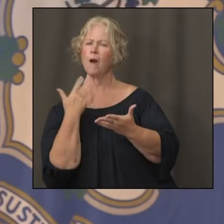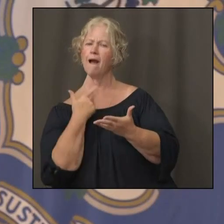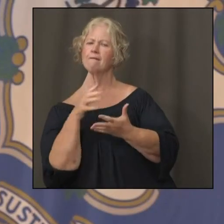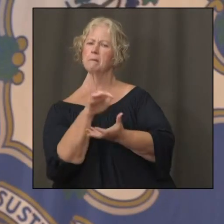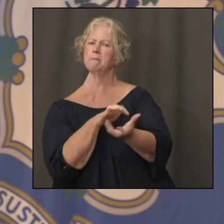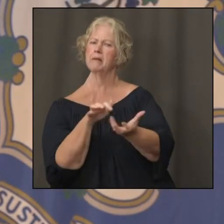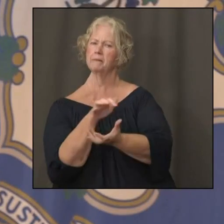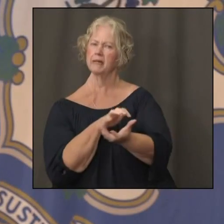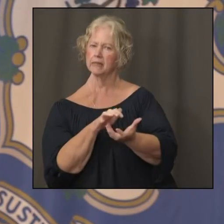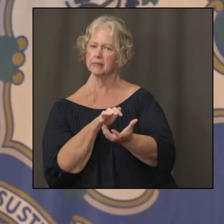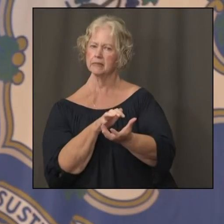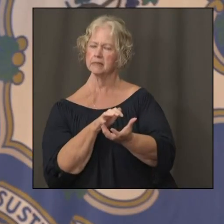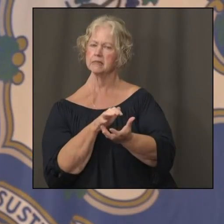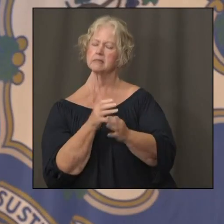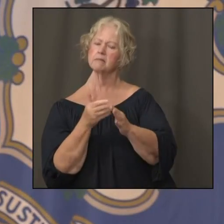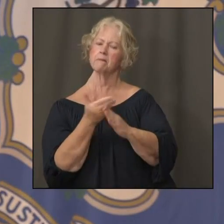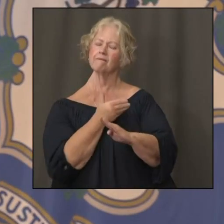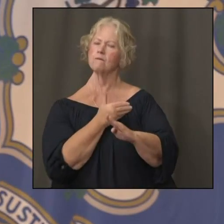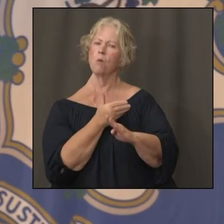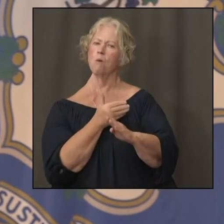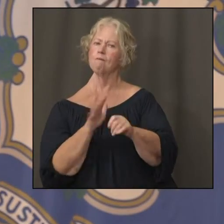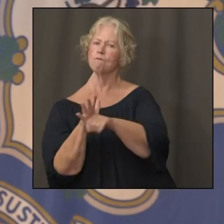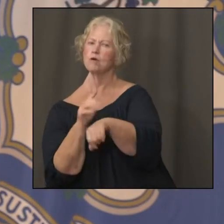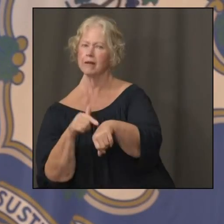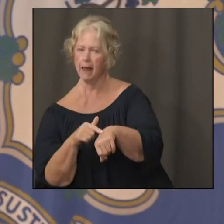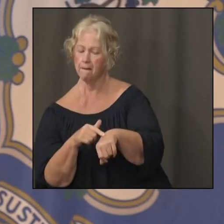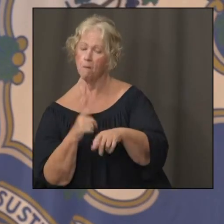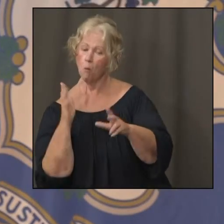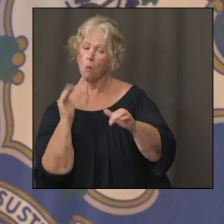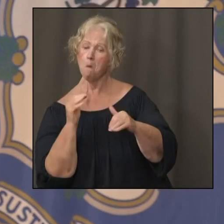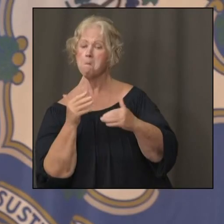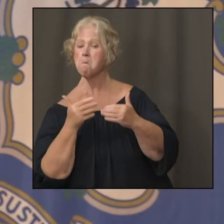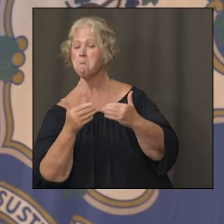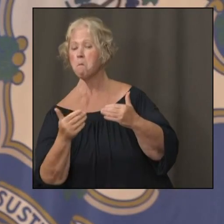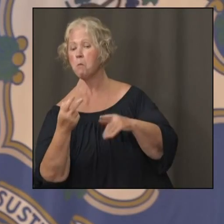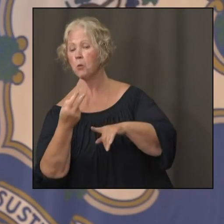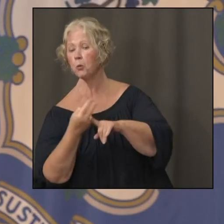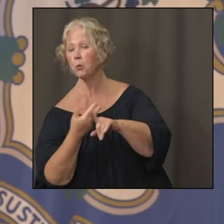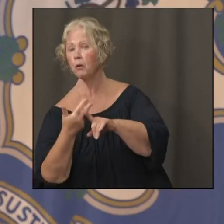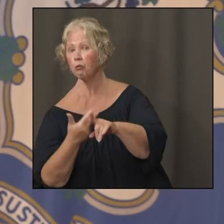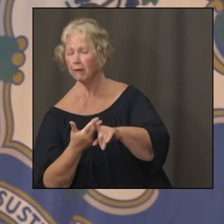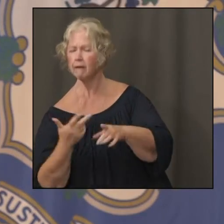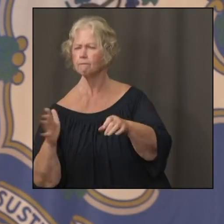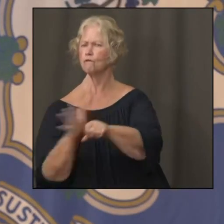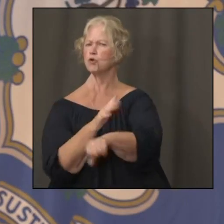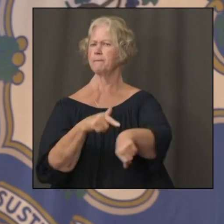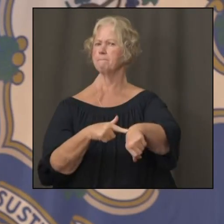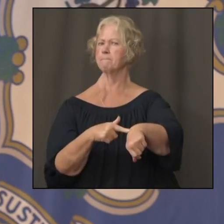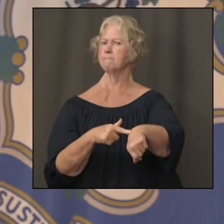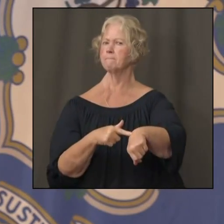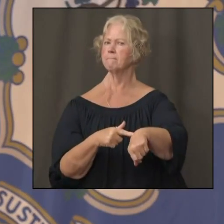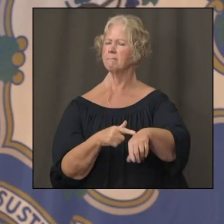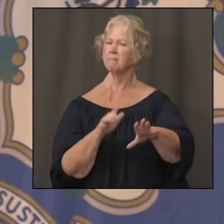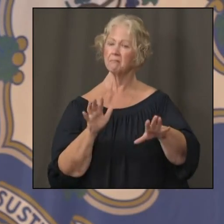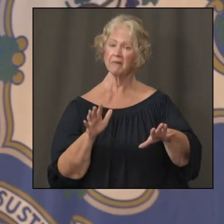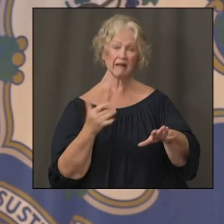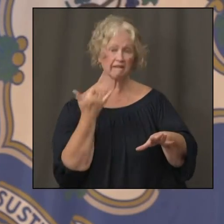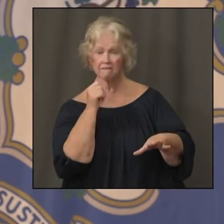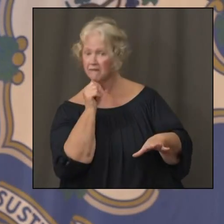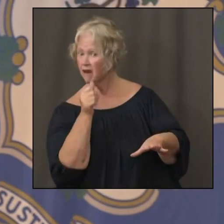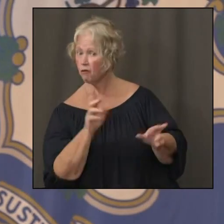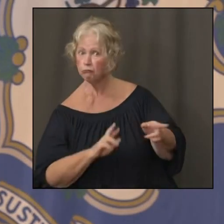planning to move to a full-time basis over the next 2 to 3 weeks if everything goes well. And if it doesn't, we know how to change